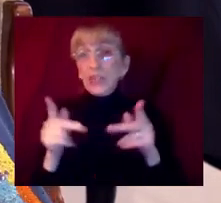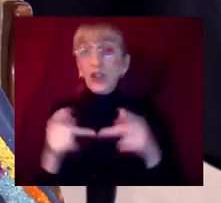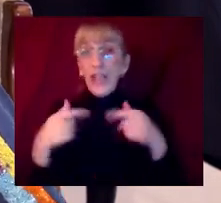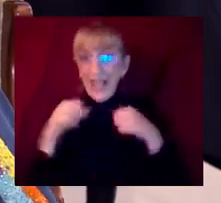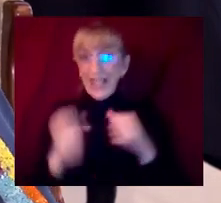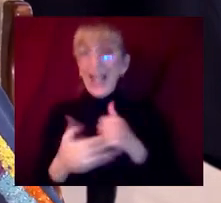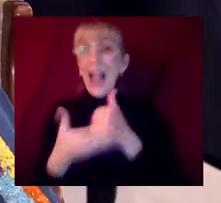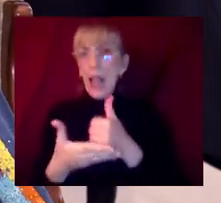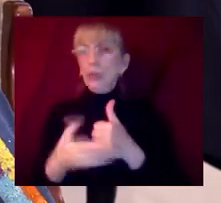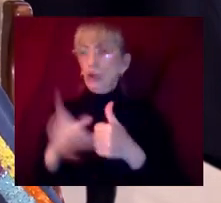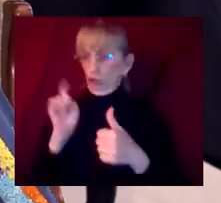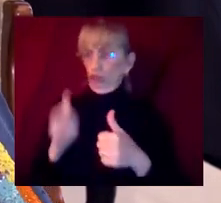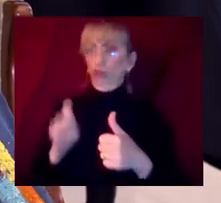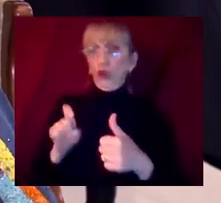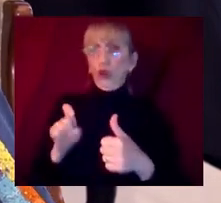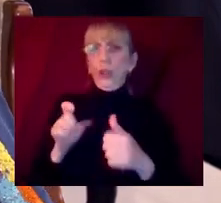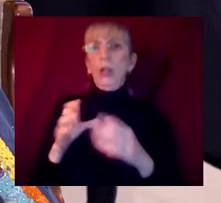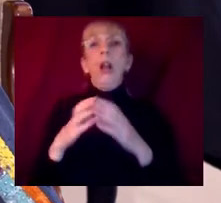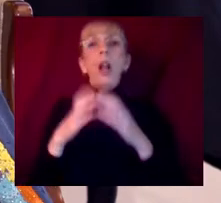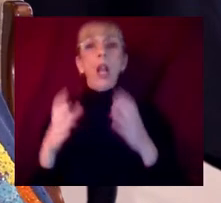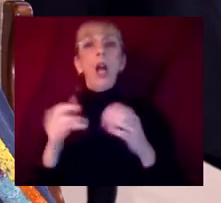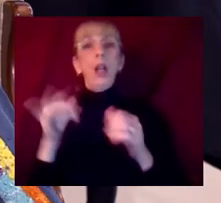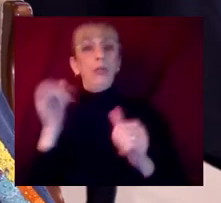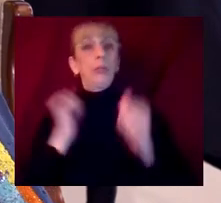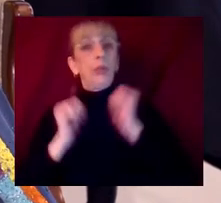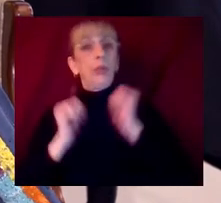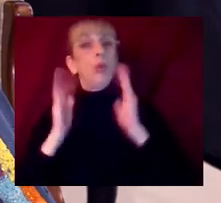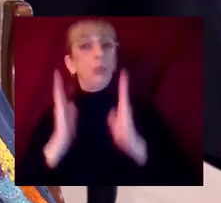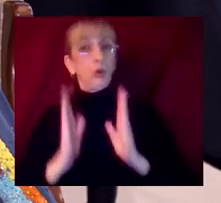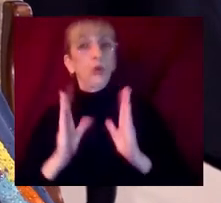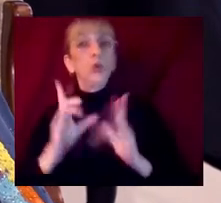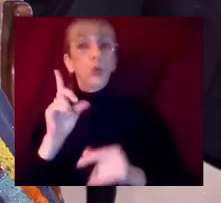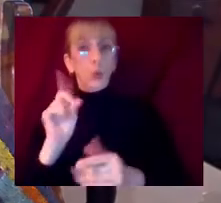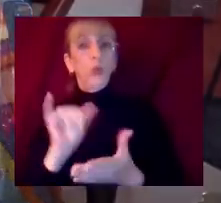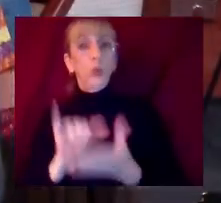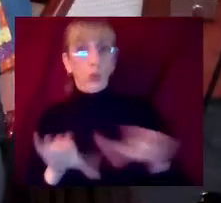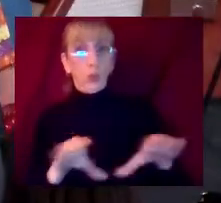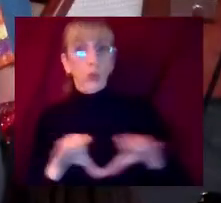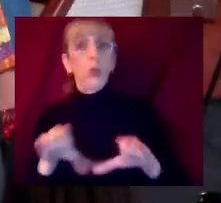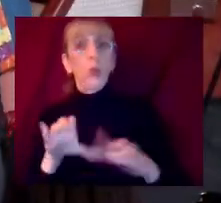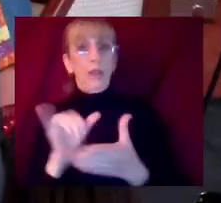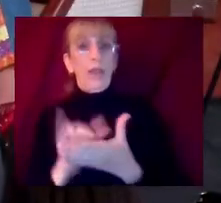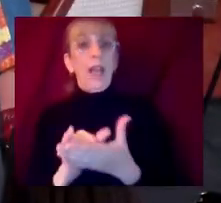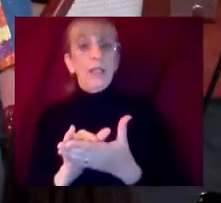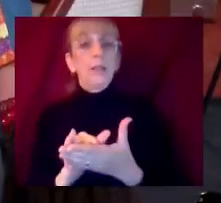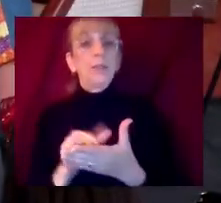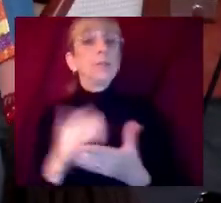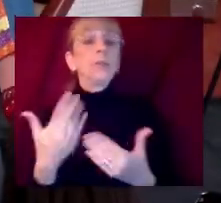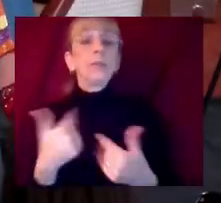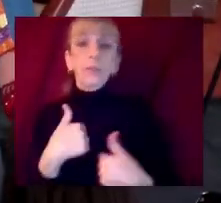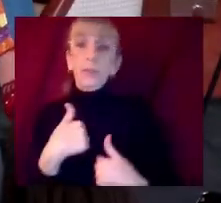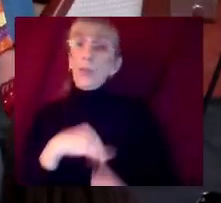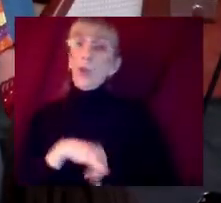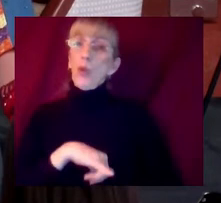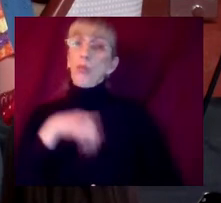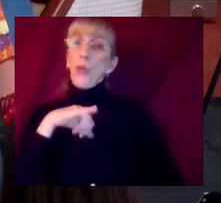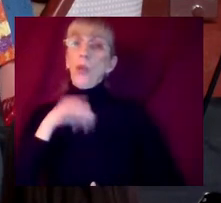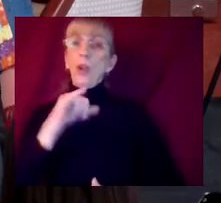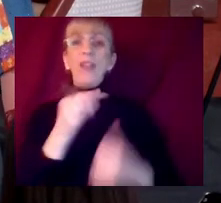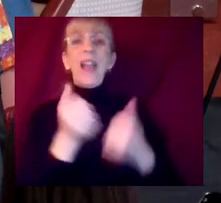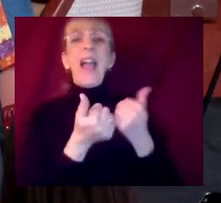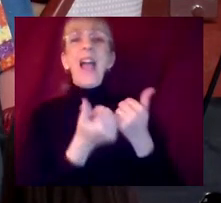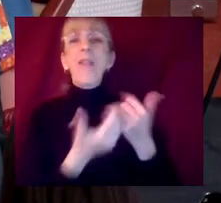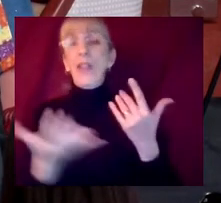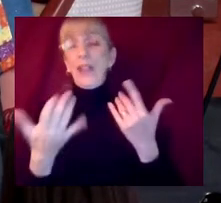lot of the artists do that. And I know that it means a lot to me. And even though, to answer your question, I'm proud of everything that I've done,